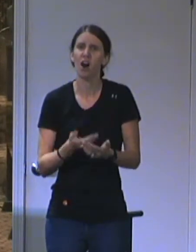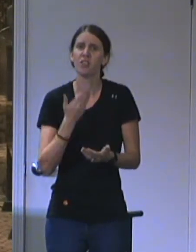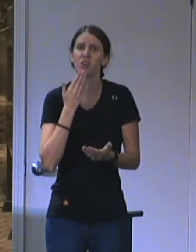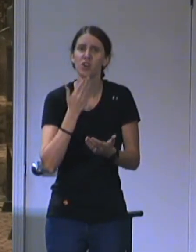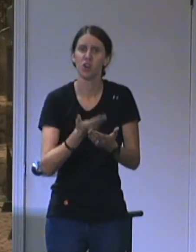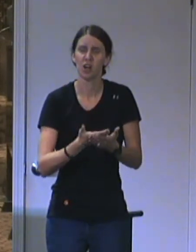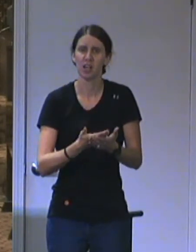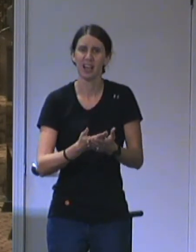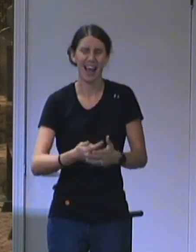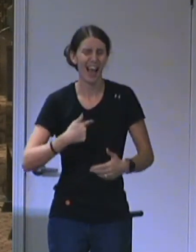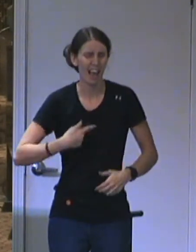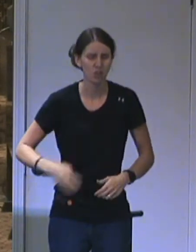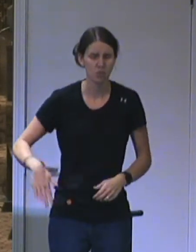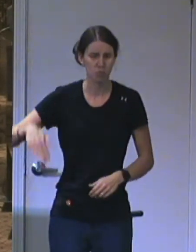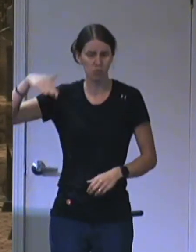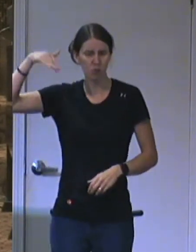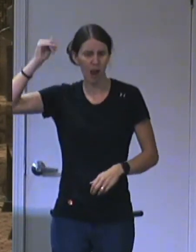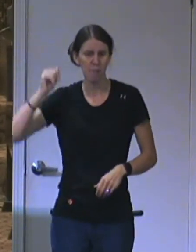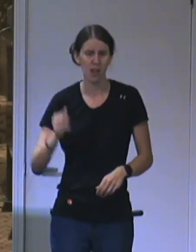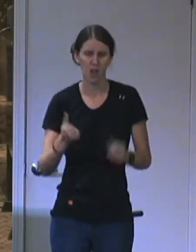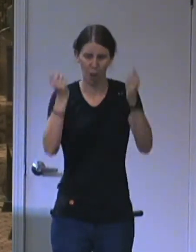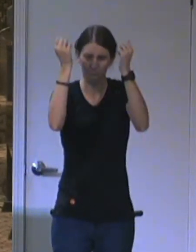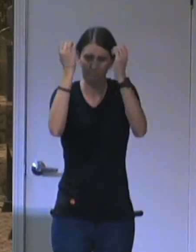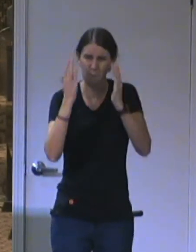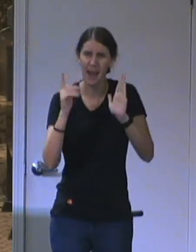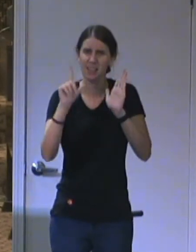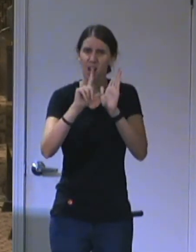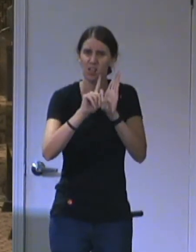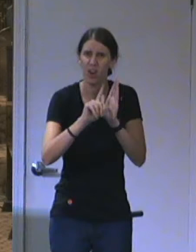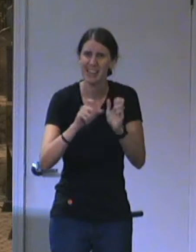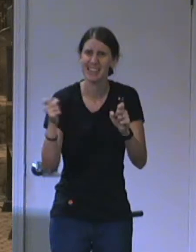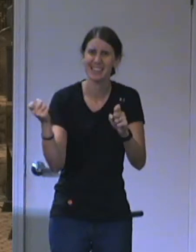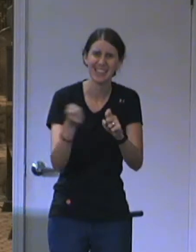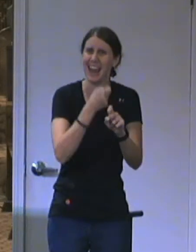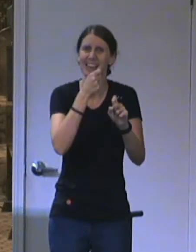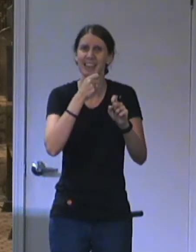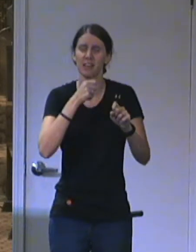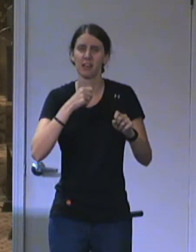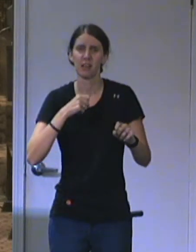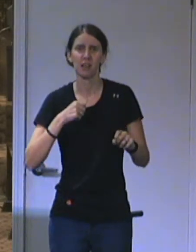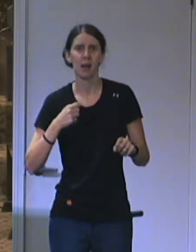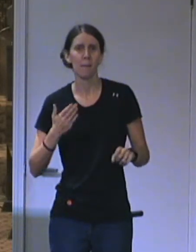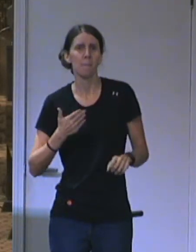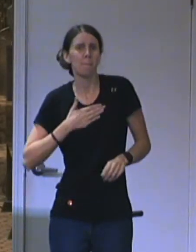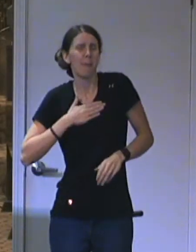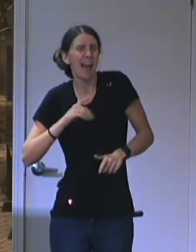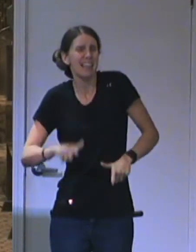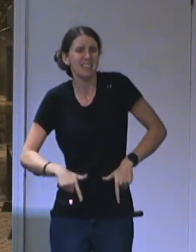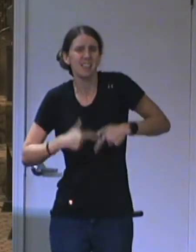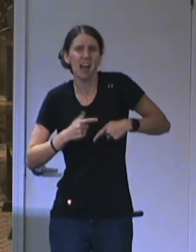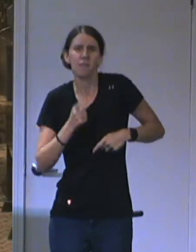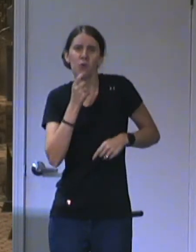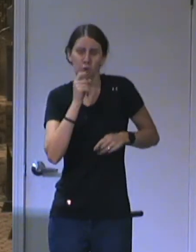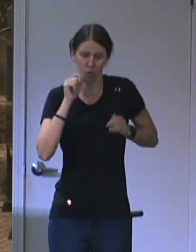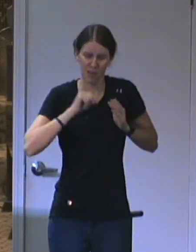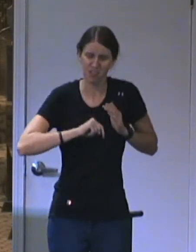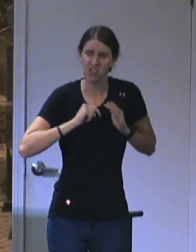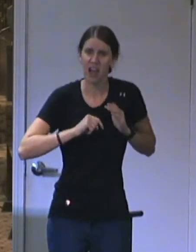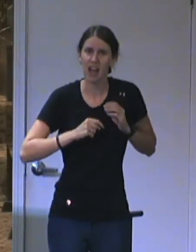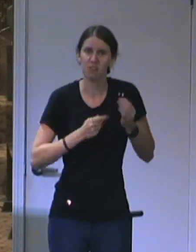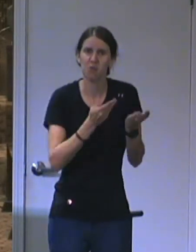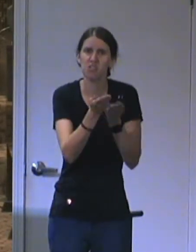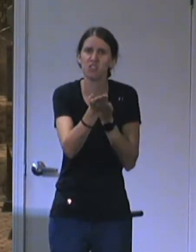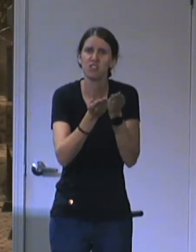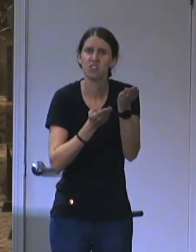it. I adhered to the law, you know, precisely. I dedicated everything that I was to